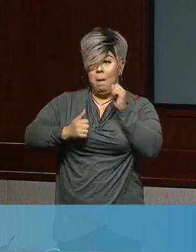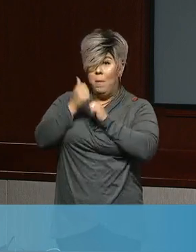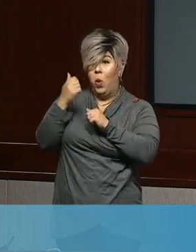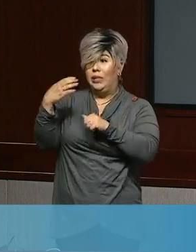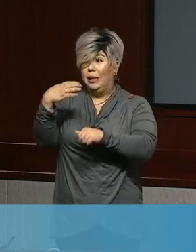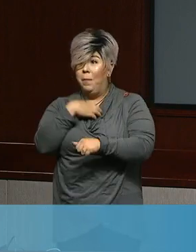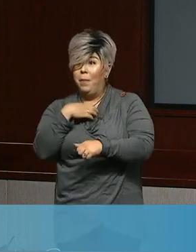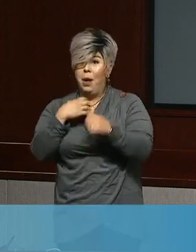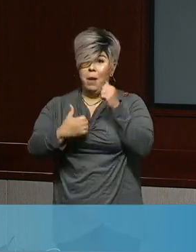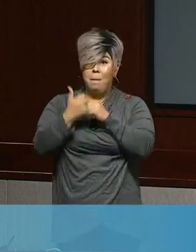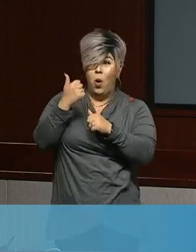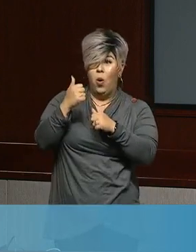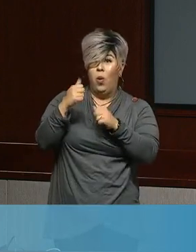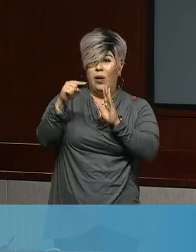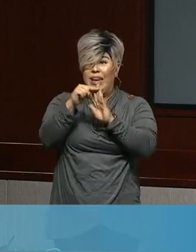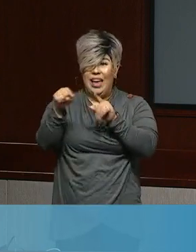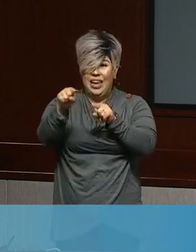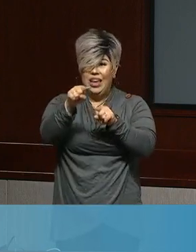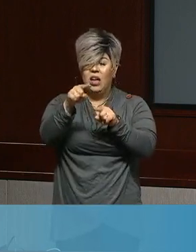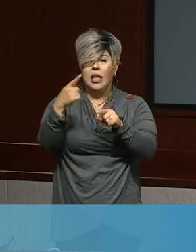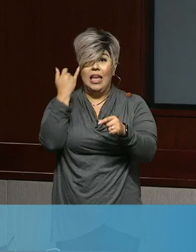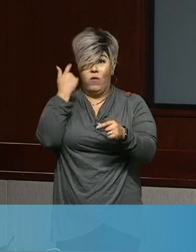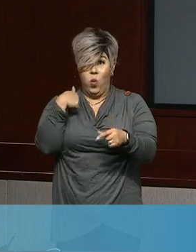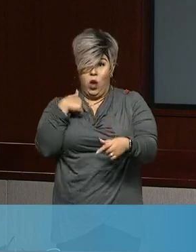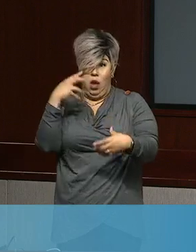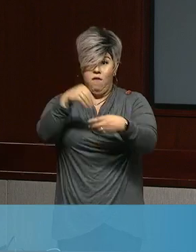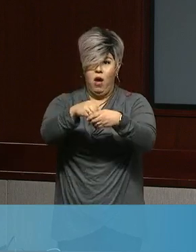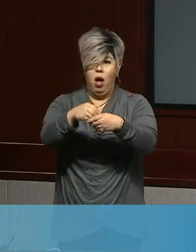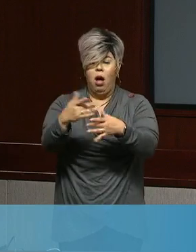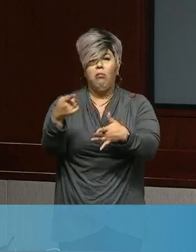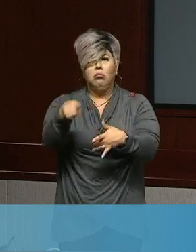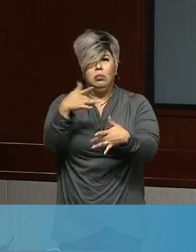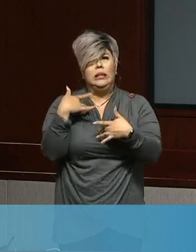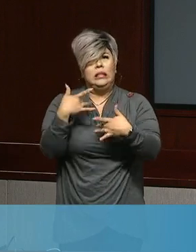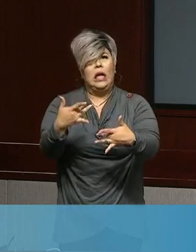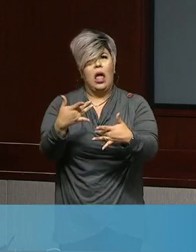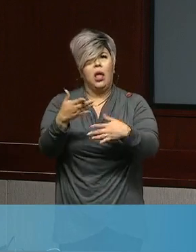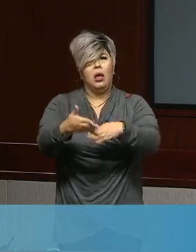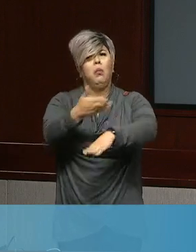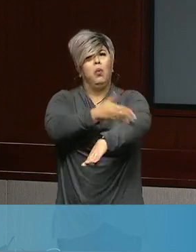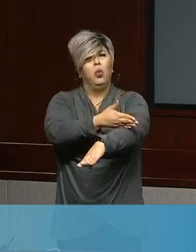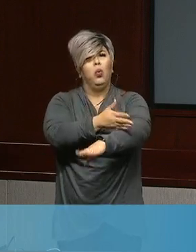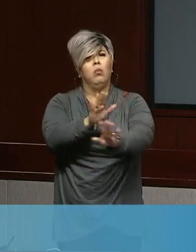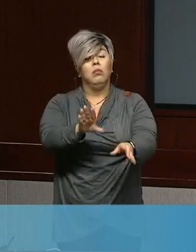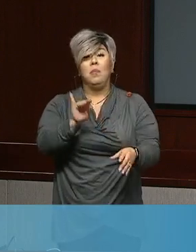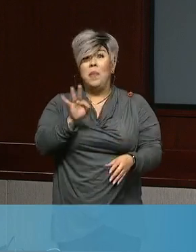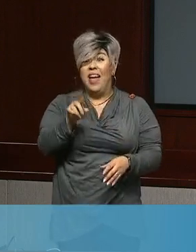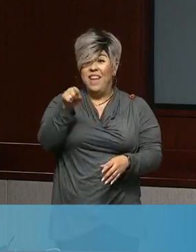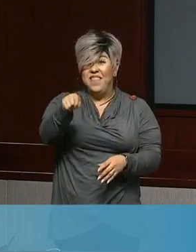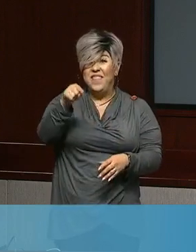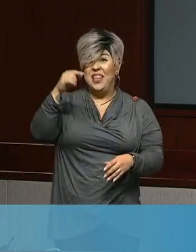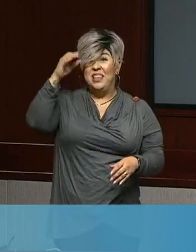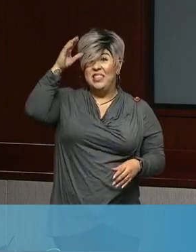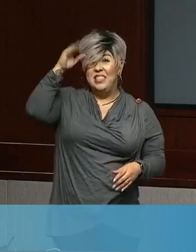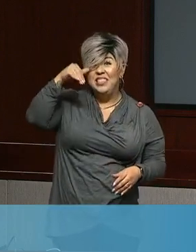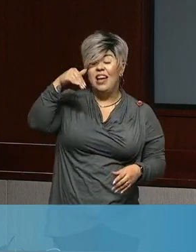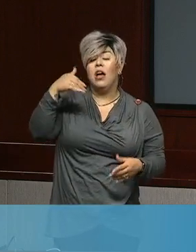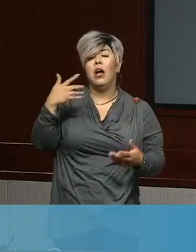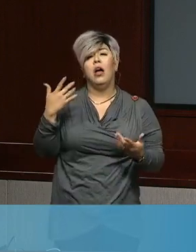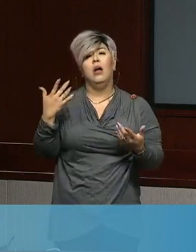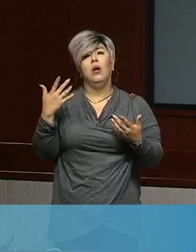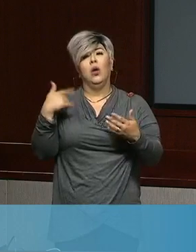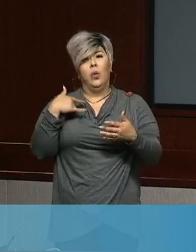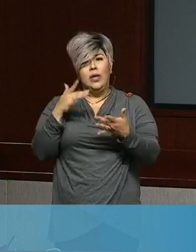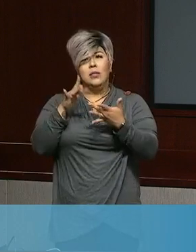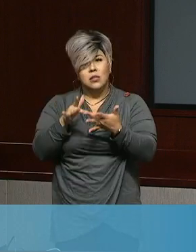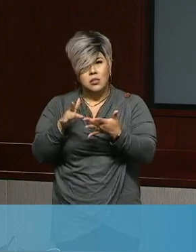we have to engage with, we see behavior change following that communication. If it's not that initial communication, it happens